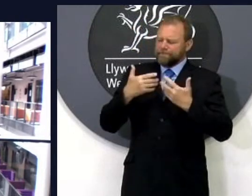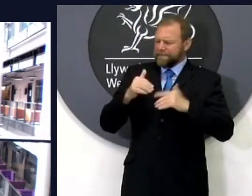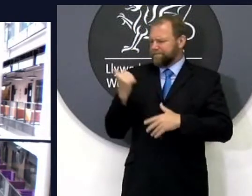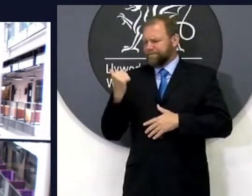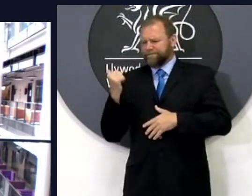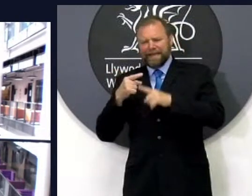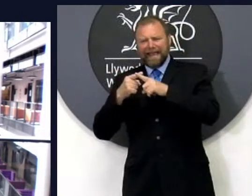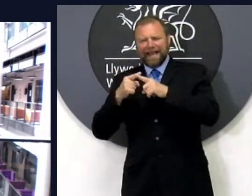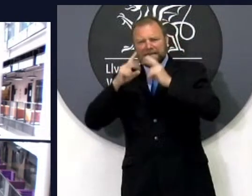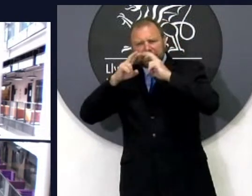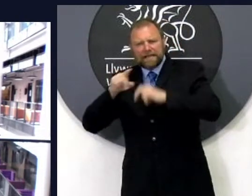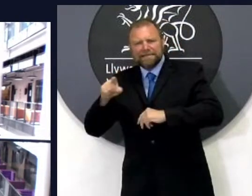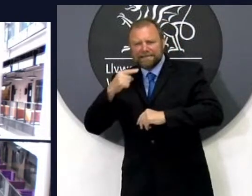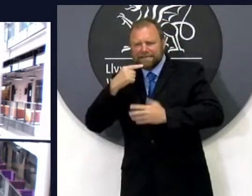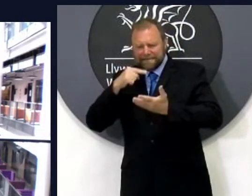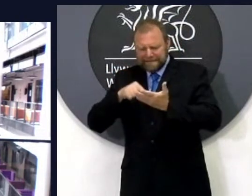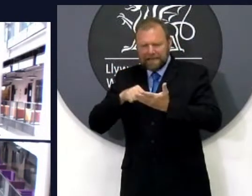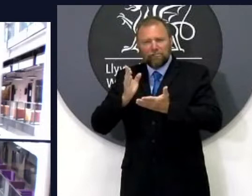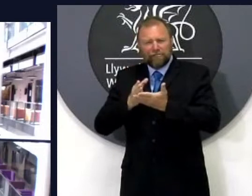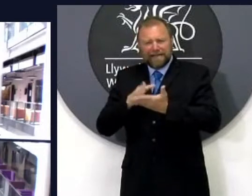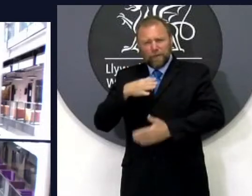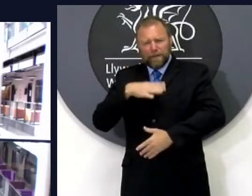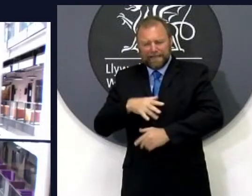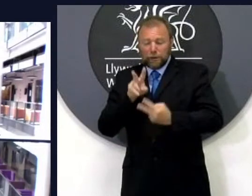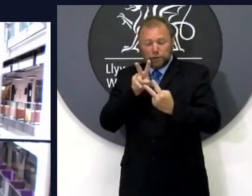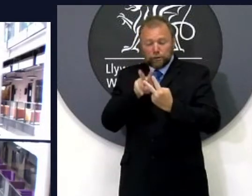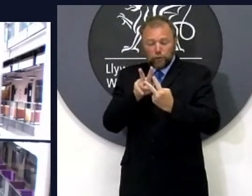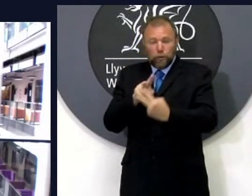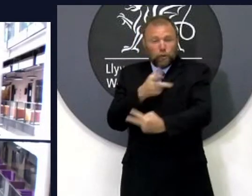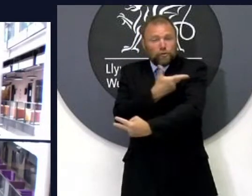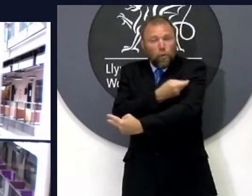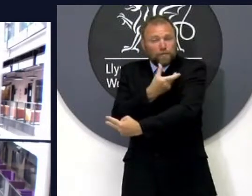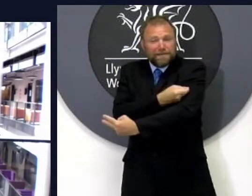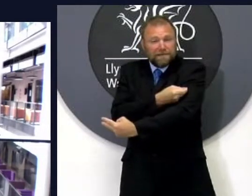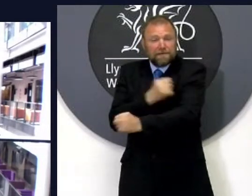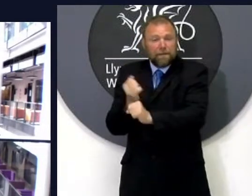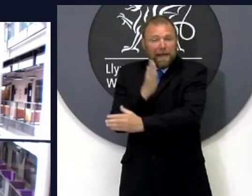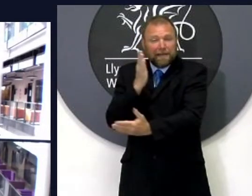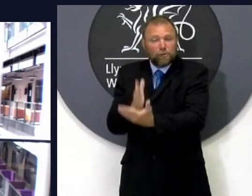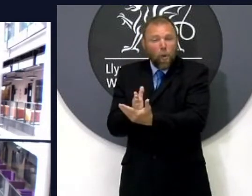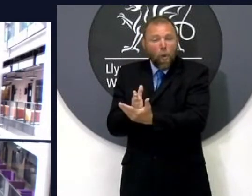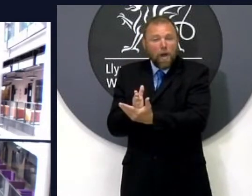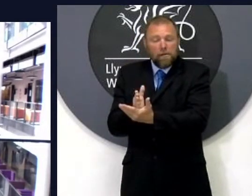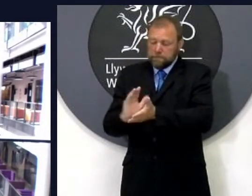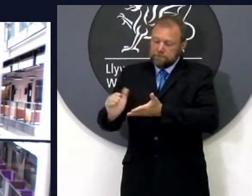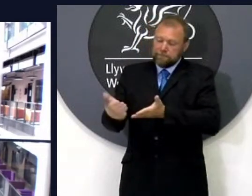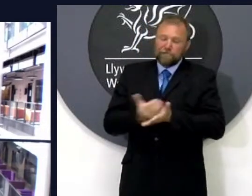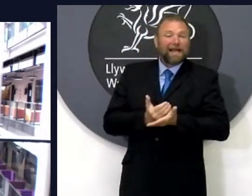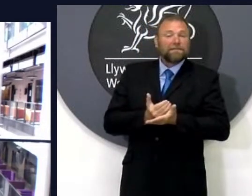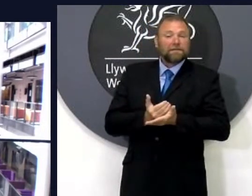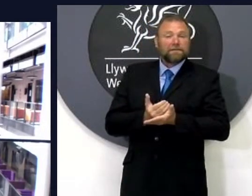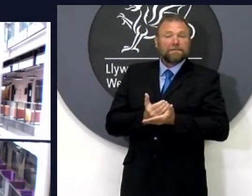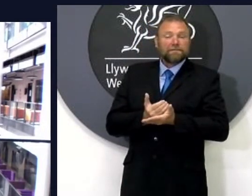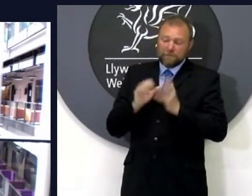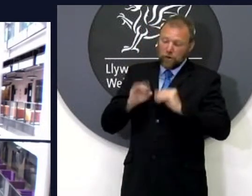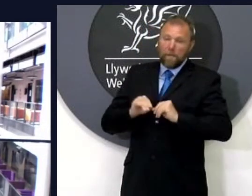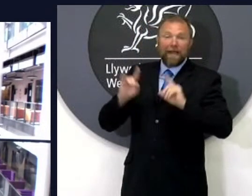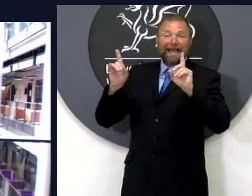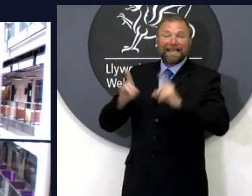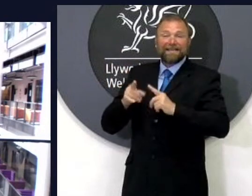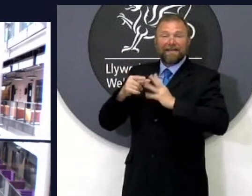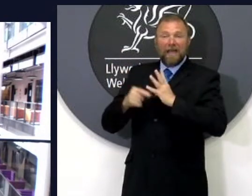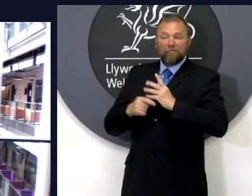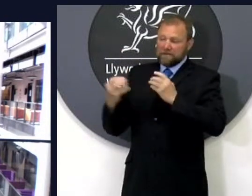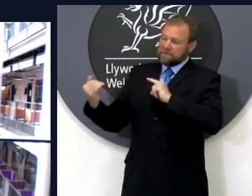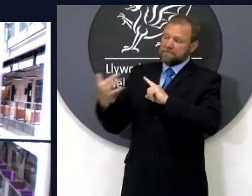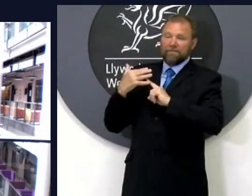too that you really need 2 doses to get a decent level of protection against it. In terms of the advice